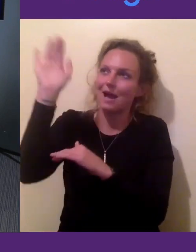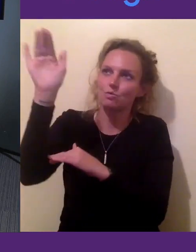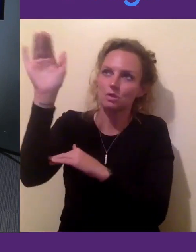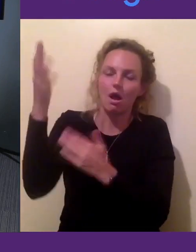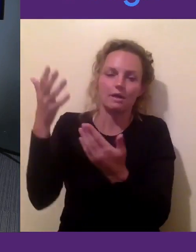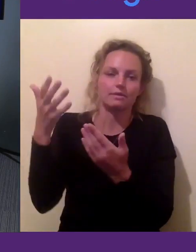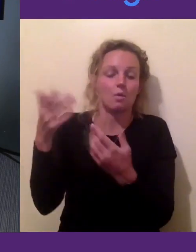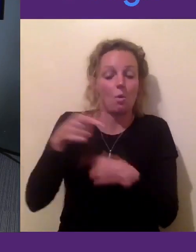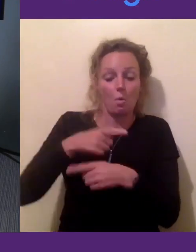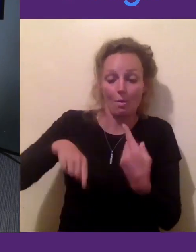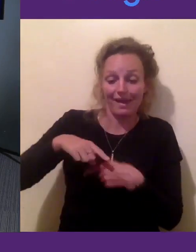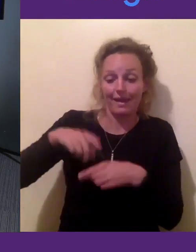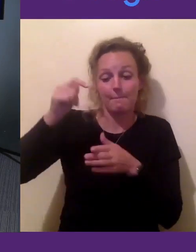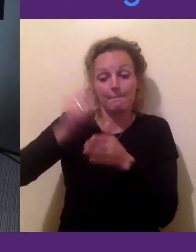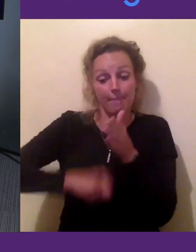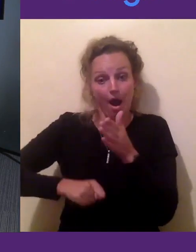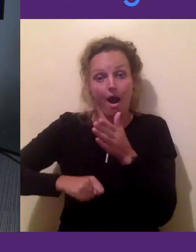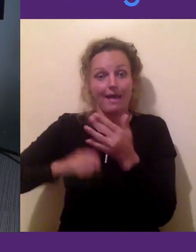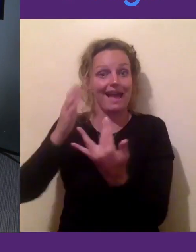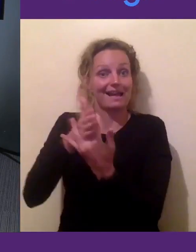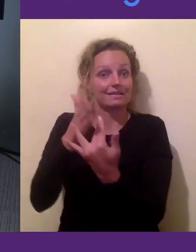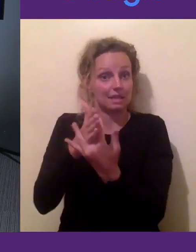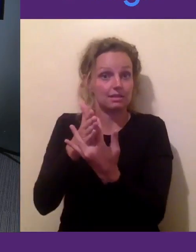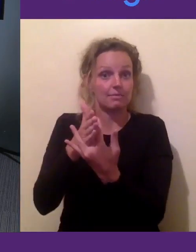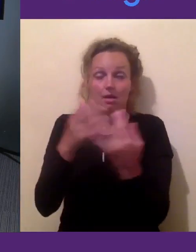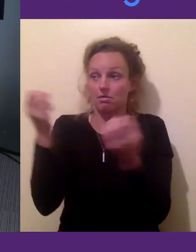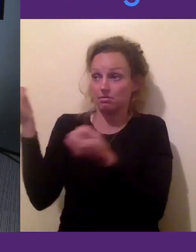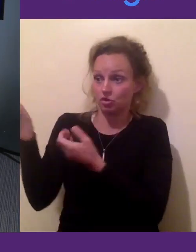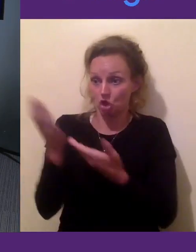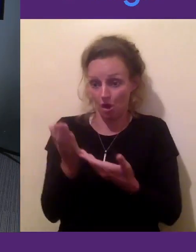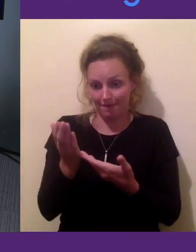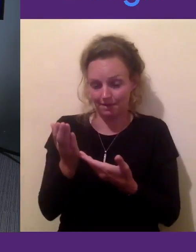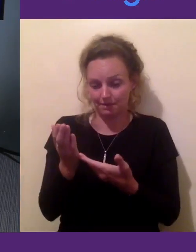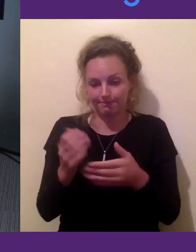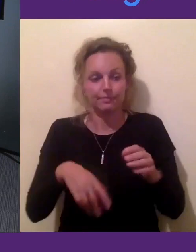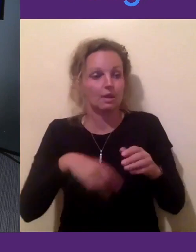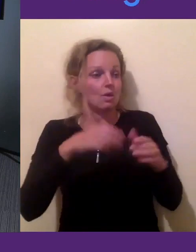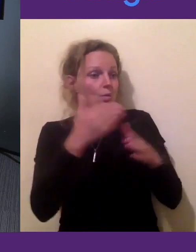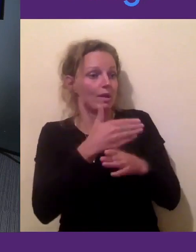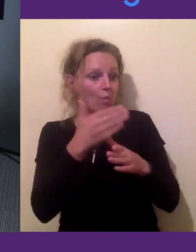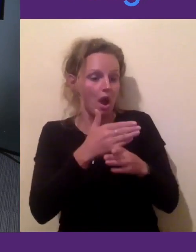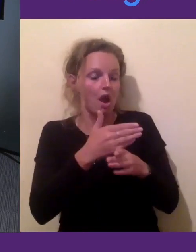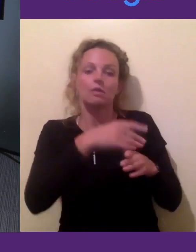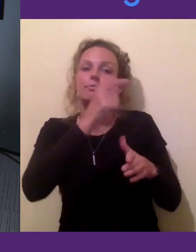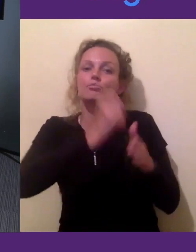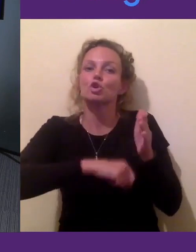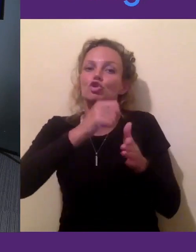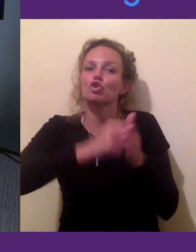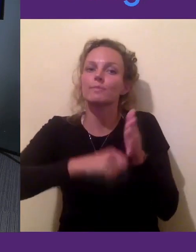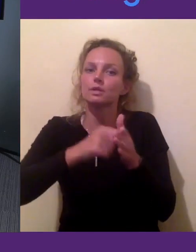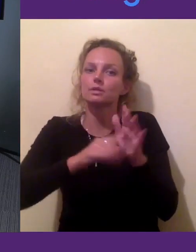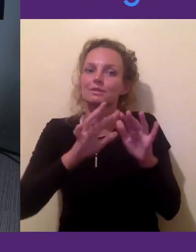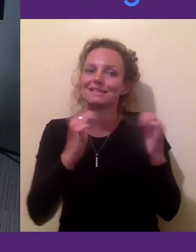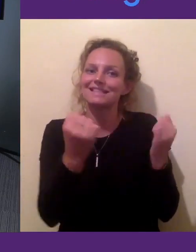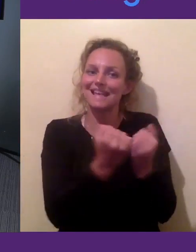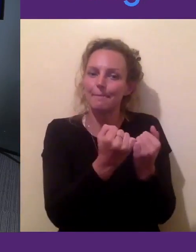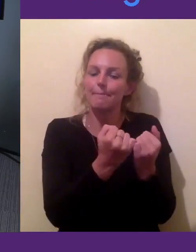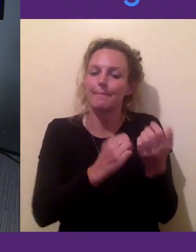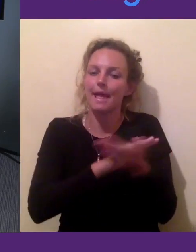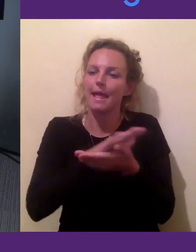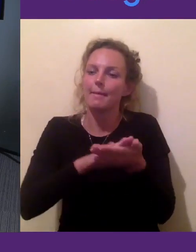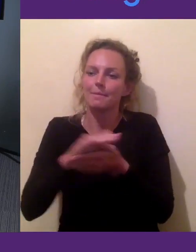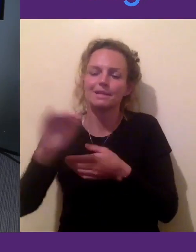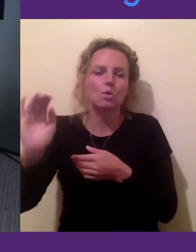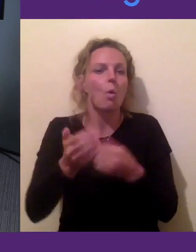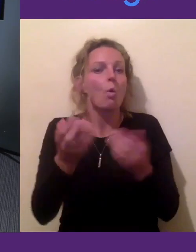have worked with our procurement, like James mentioned before, so that every contract that we sign has an accessibility clause on it. And we also